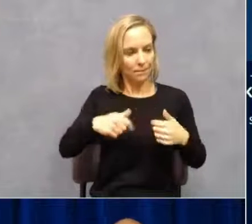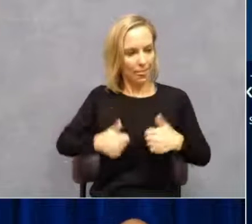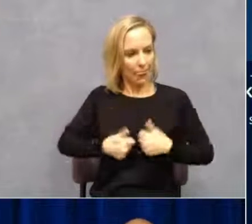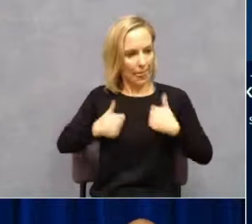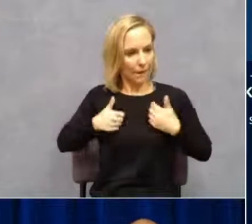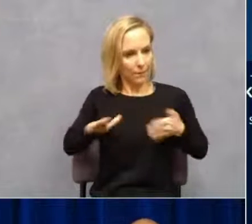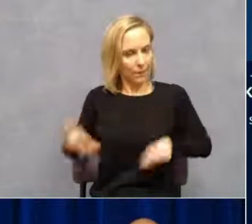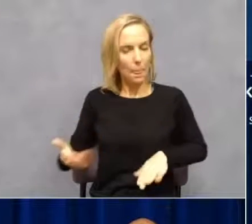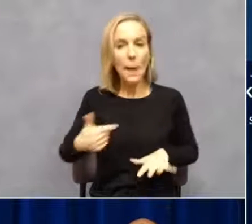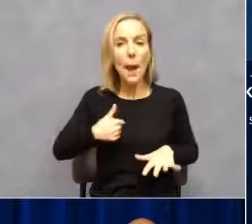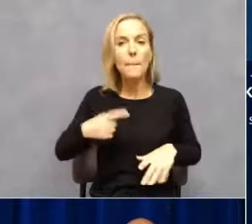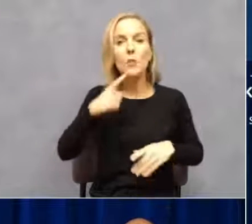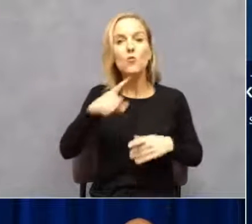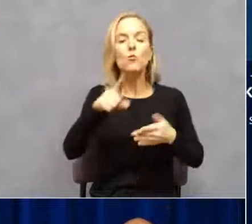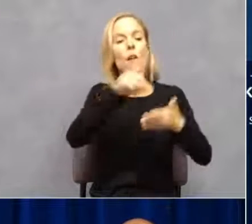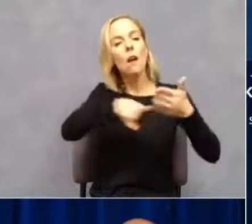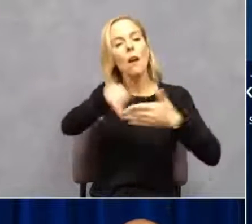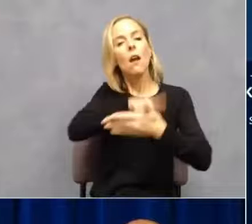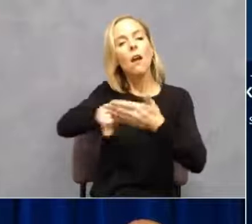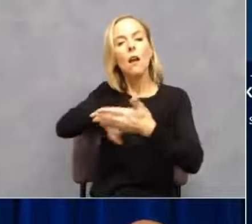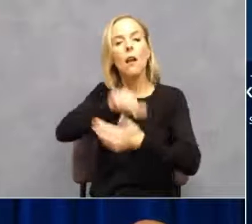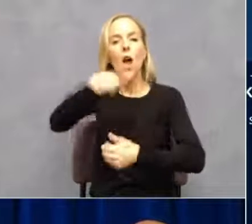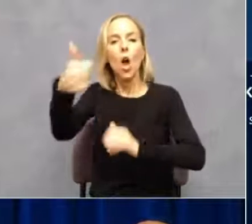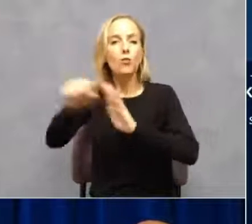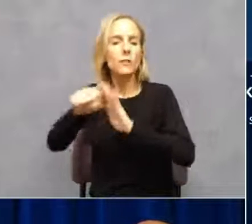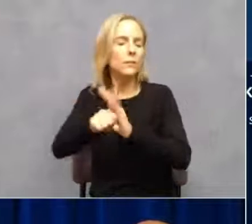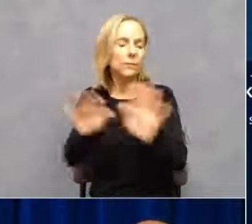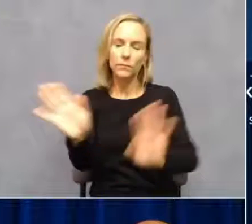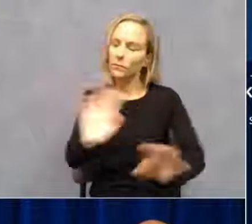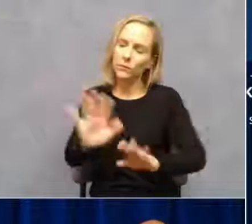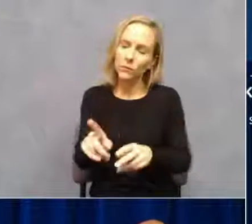criticize others for the difficult choices they've made. This has been hard on